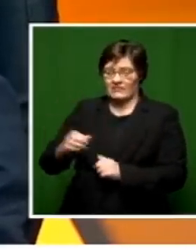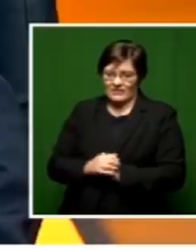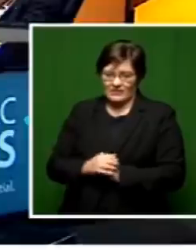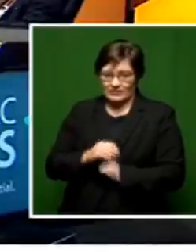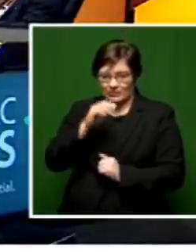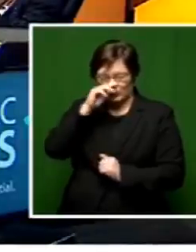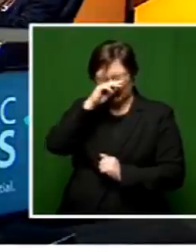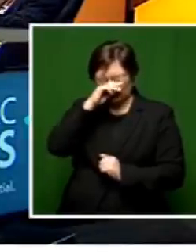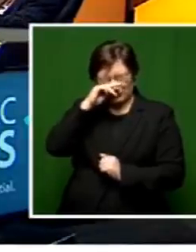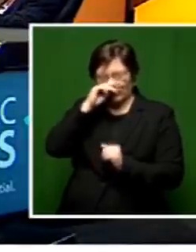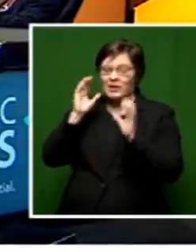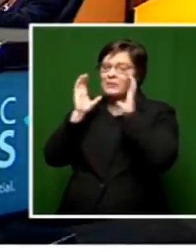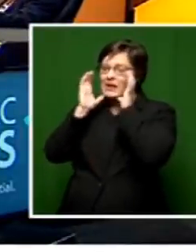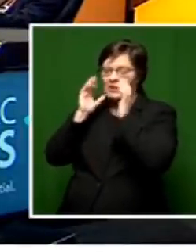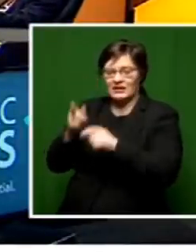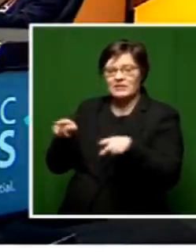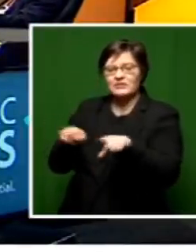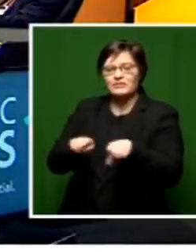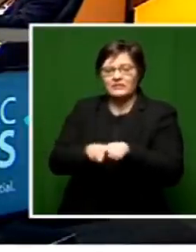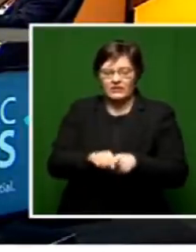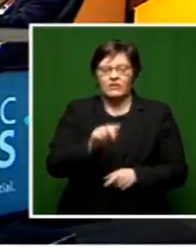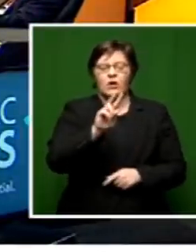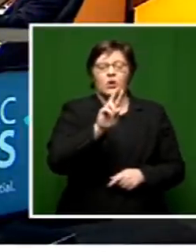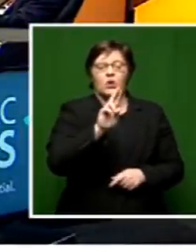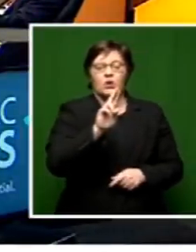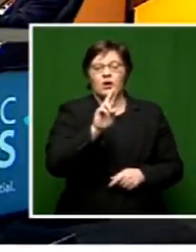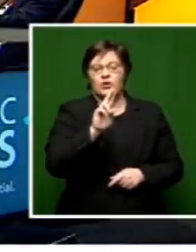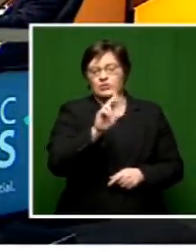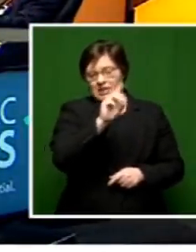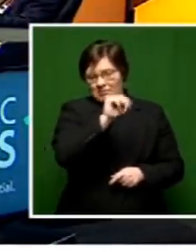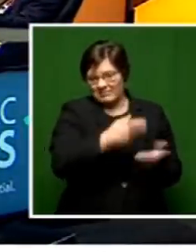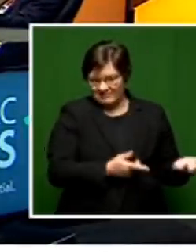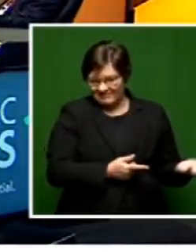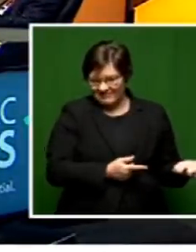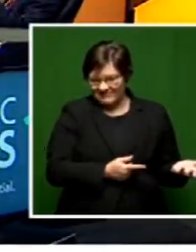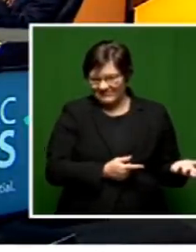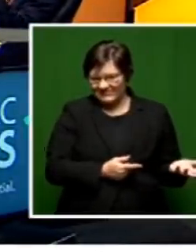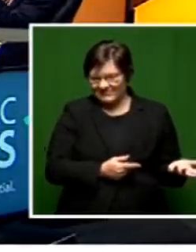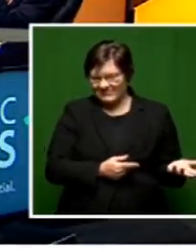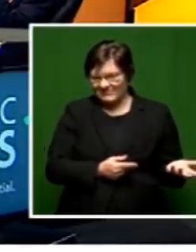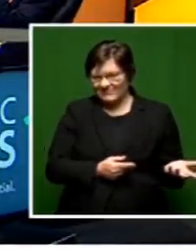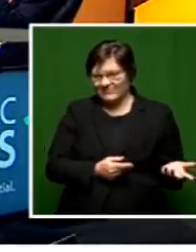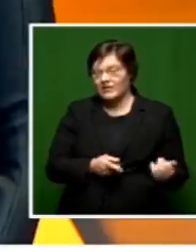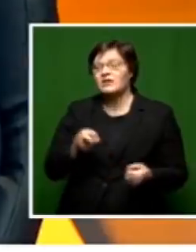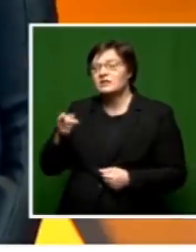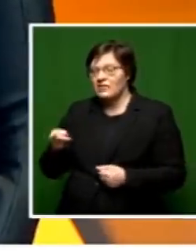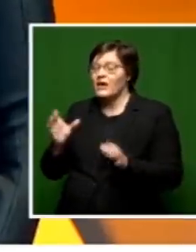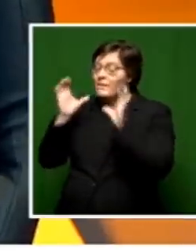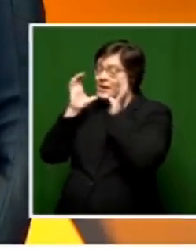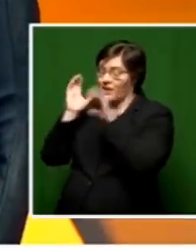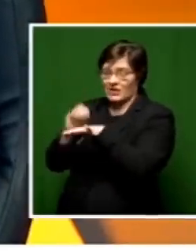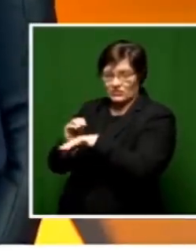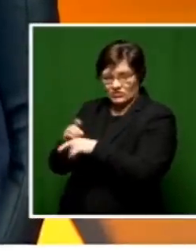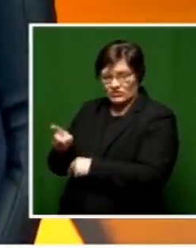much. If at some point there would be issues about Malema, the EFF, the party, will also